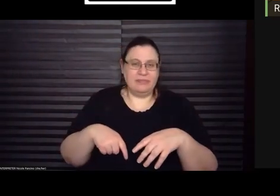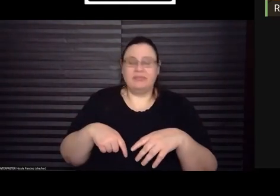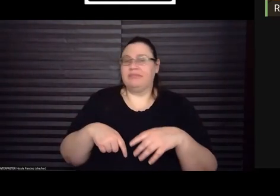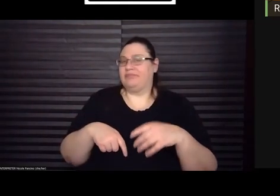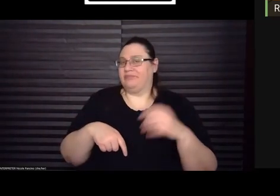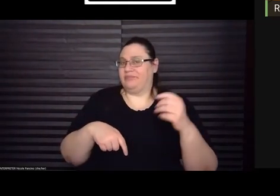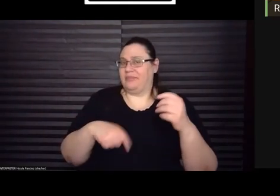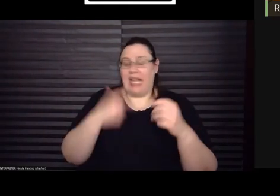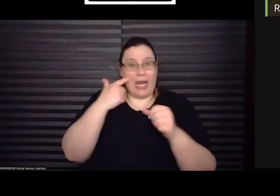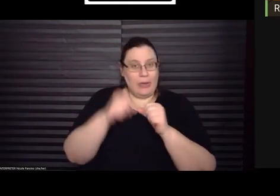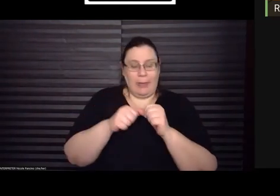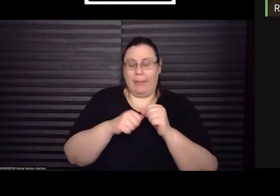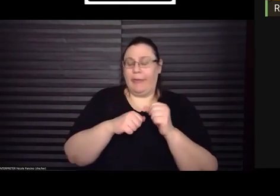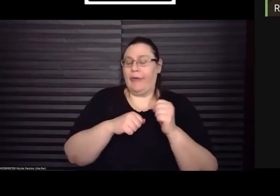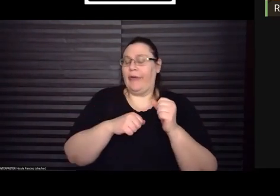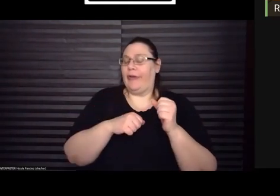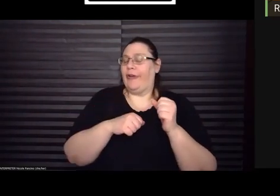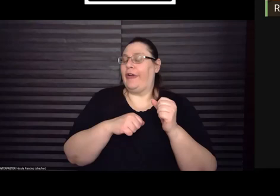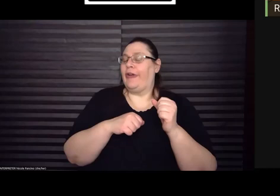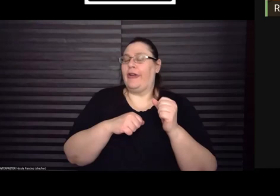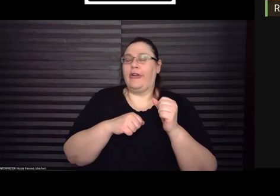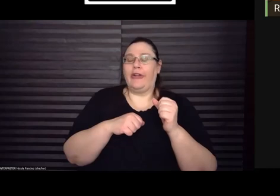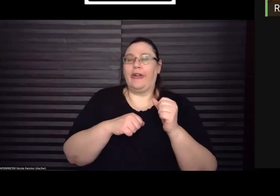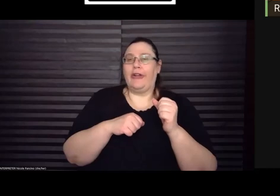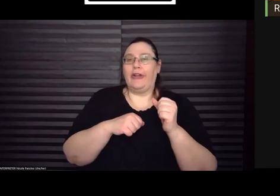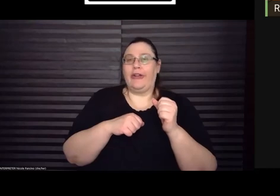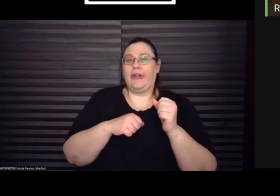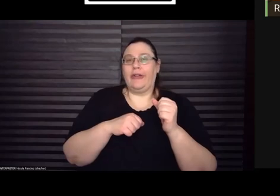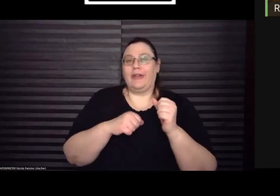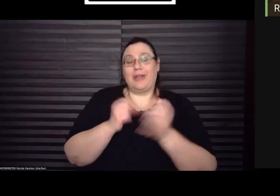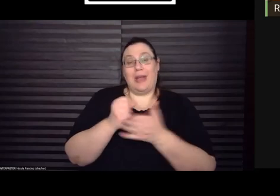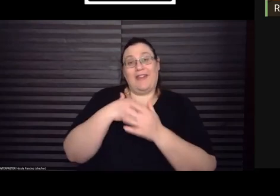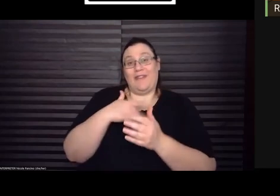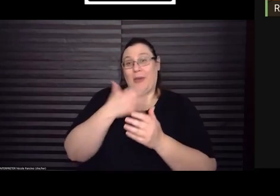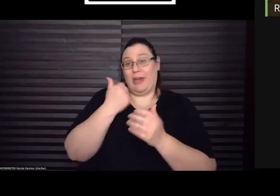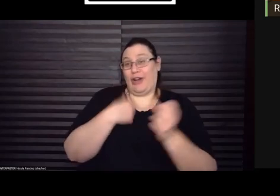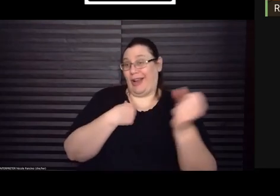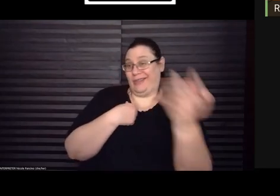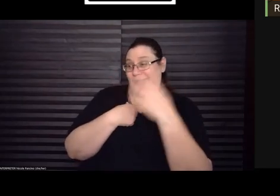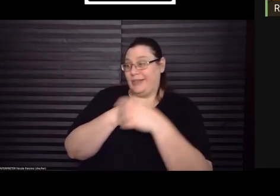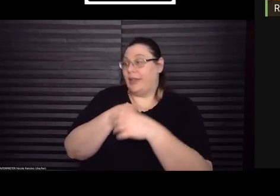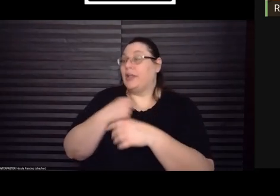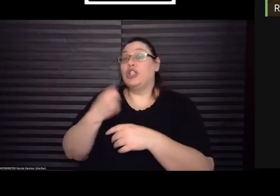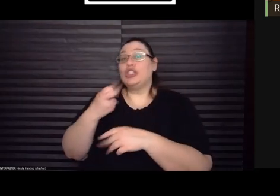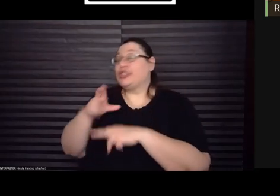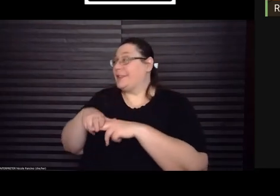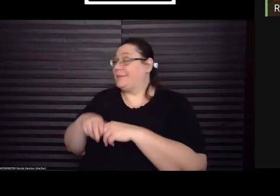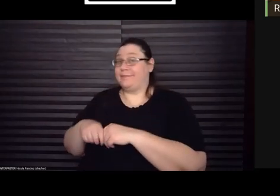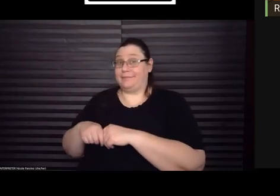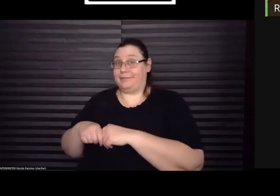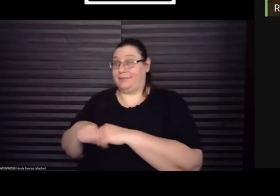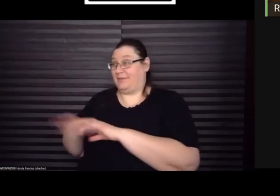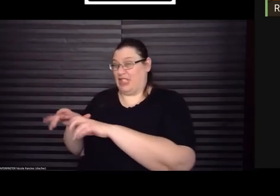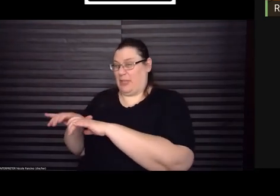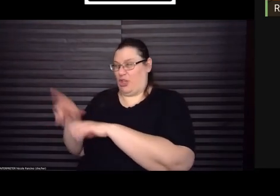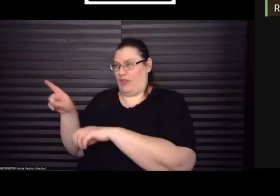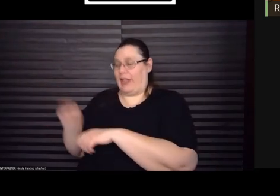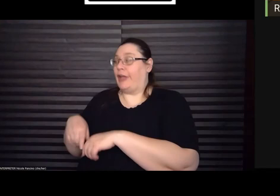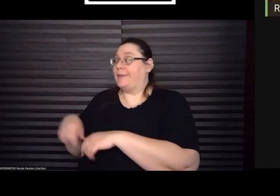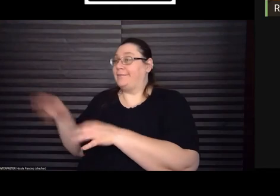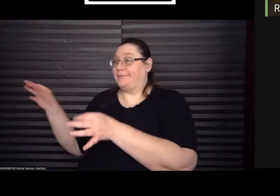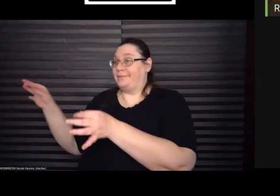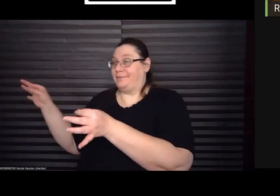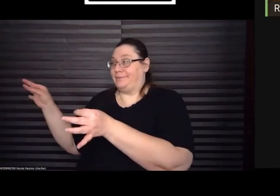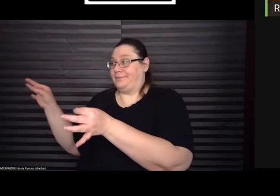know, I remember as like a sort of way to make me feel better, she just like rotated the screen on